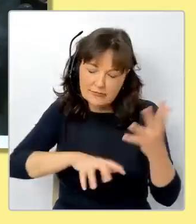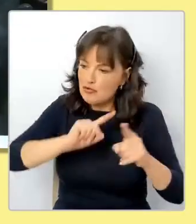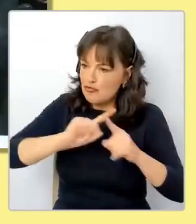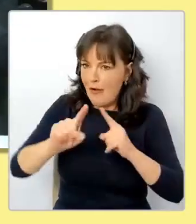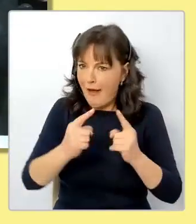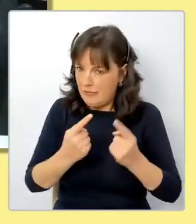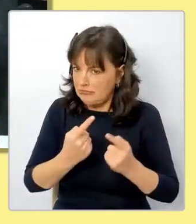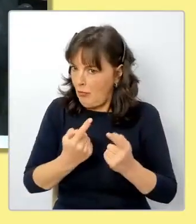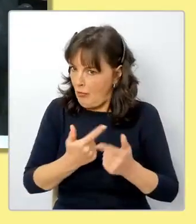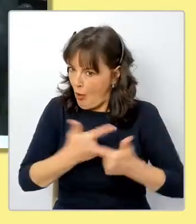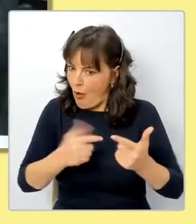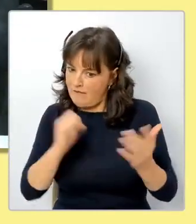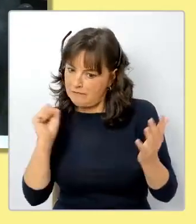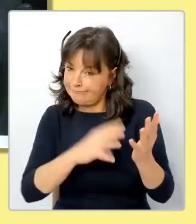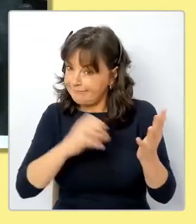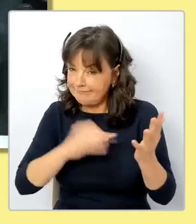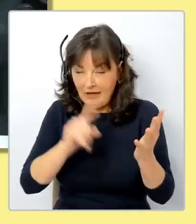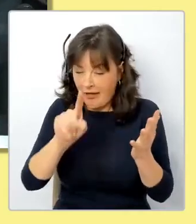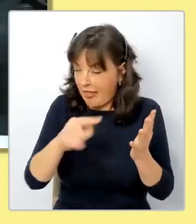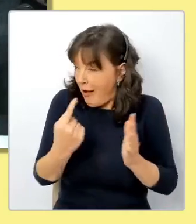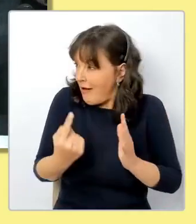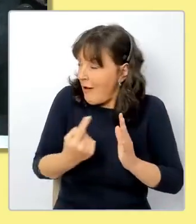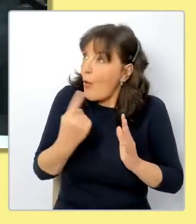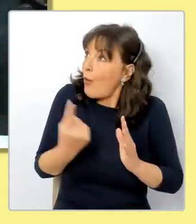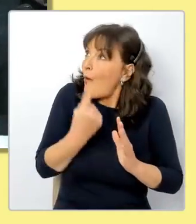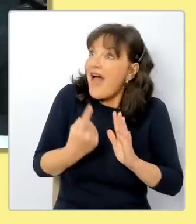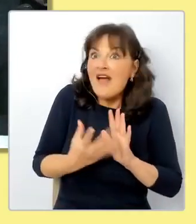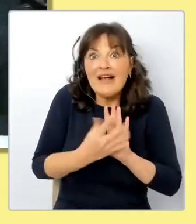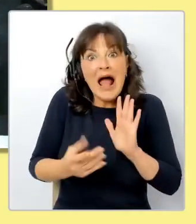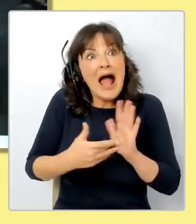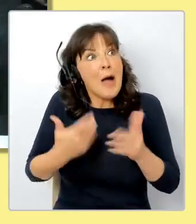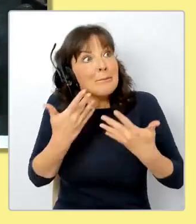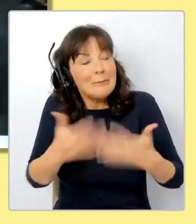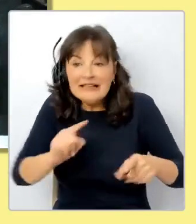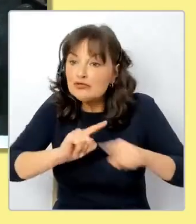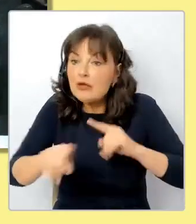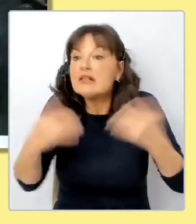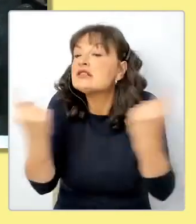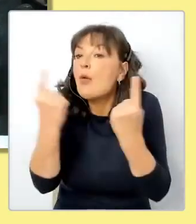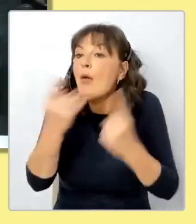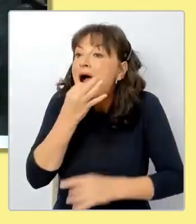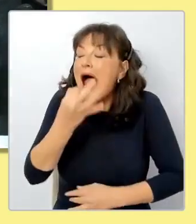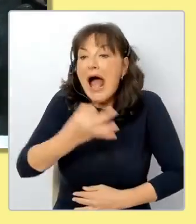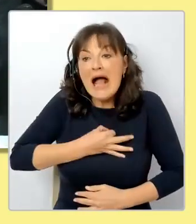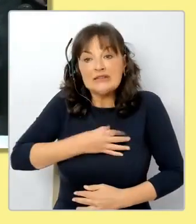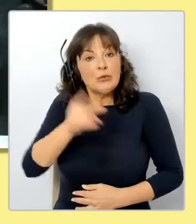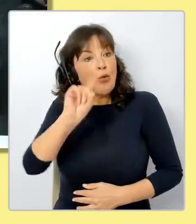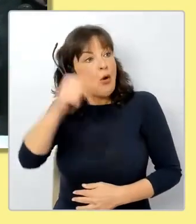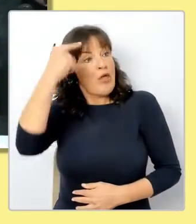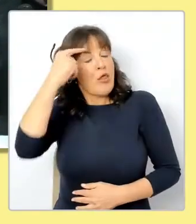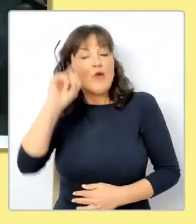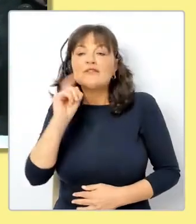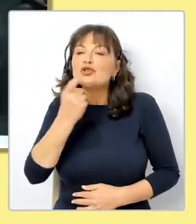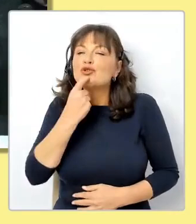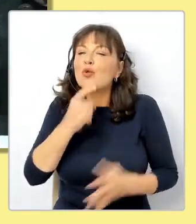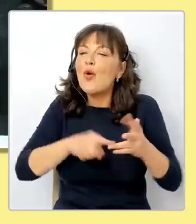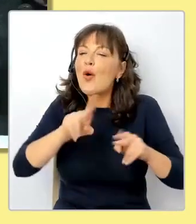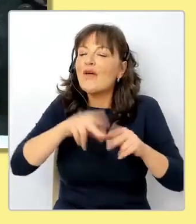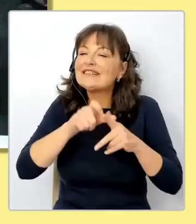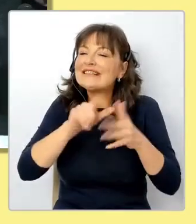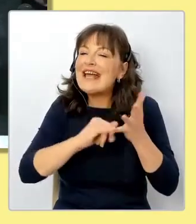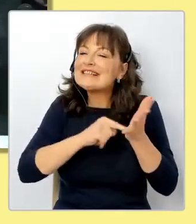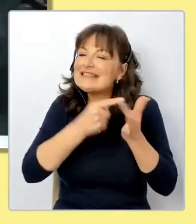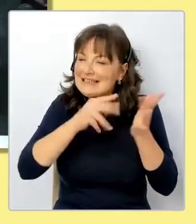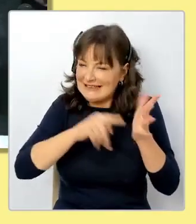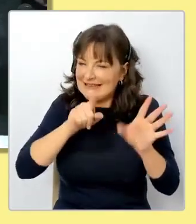papers. But this wasn't one of those examples where I'd proactively put something out. We were asked for comment on the Stone of Destiny. And so my team were saying to me, what do you want to